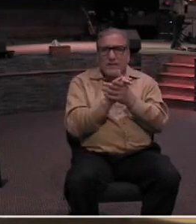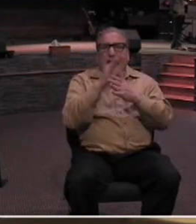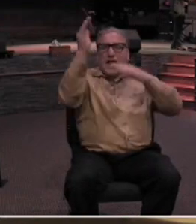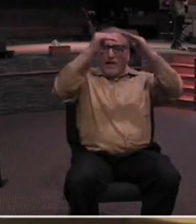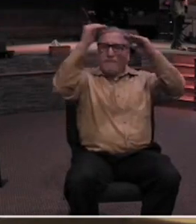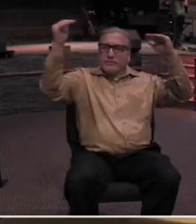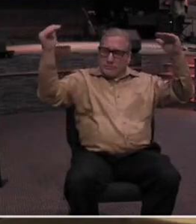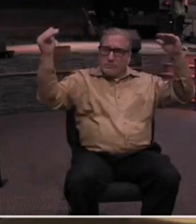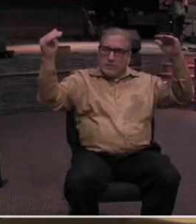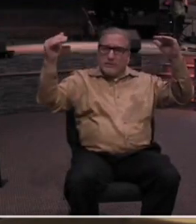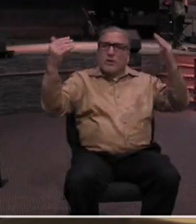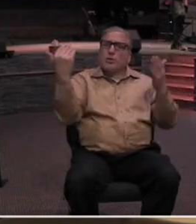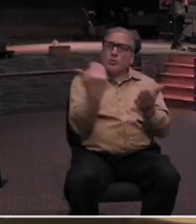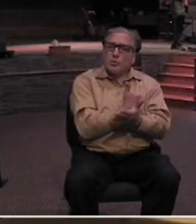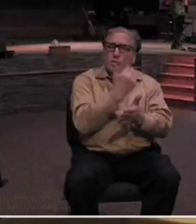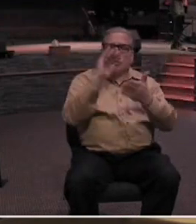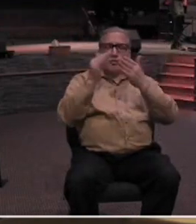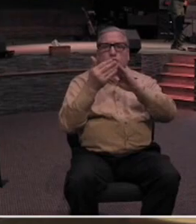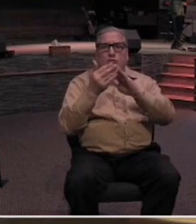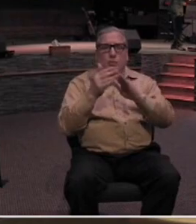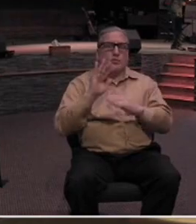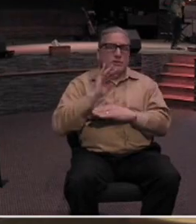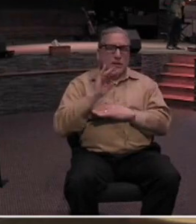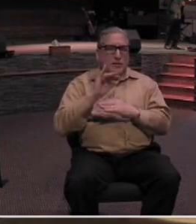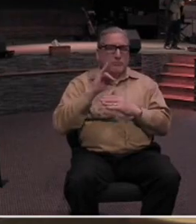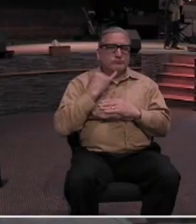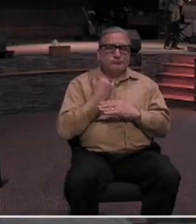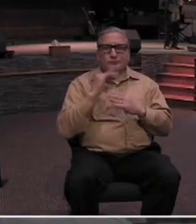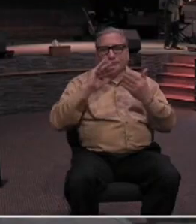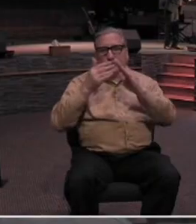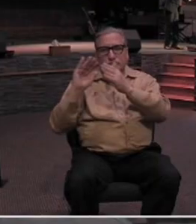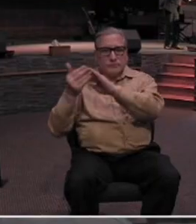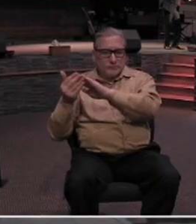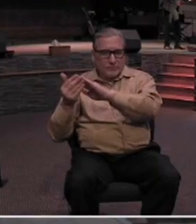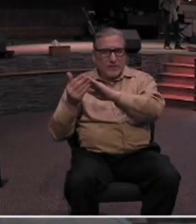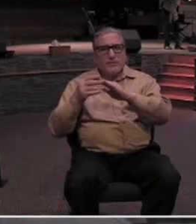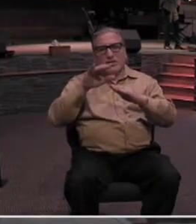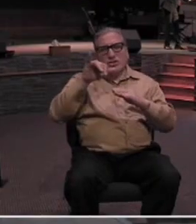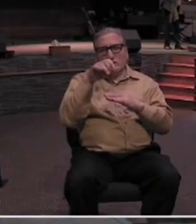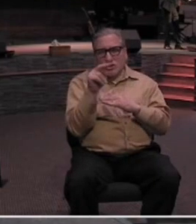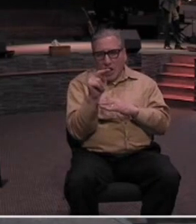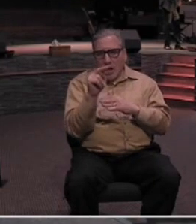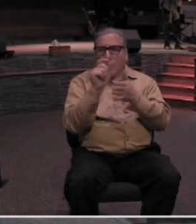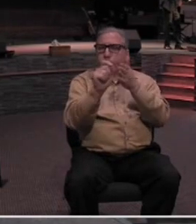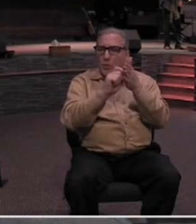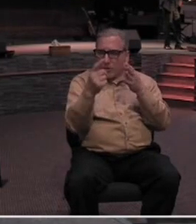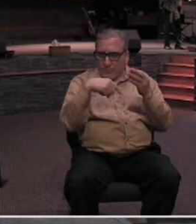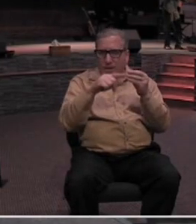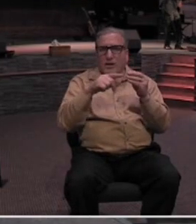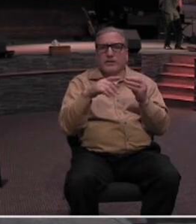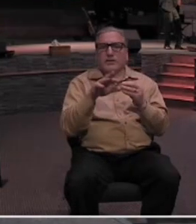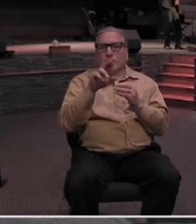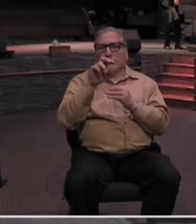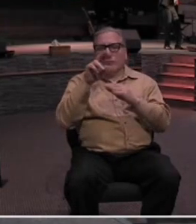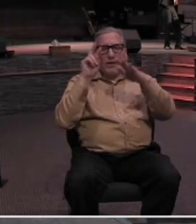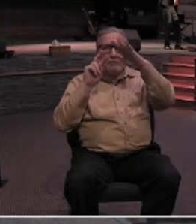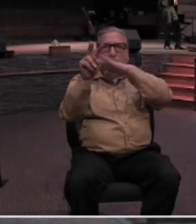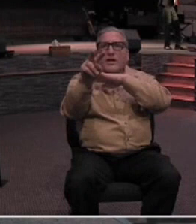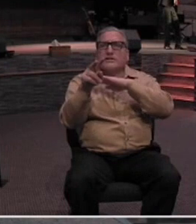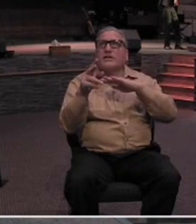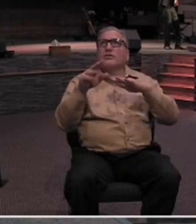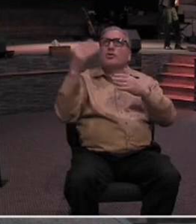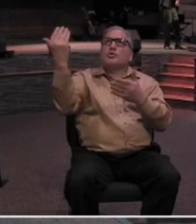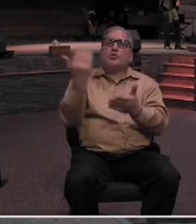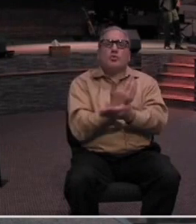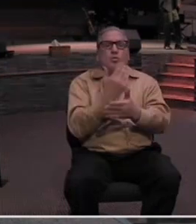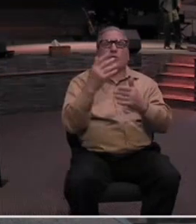Jerusalem, that new Jerusalem that John wrote about in Revelation when he described that holy city, the new Jerusalem coming